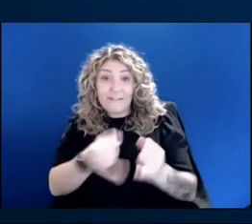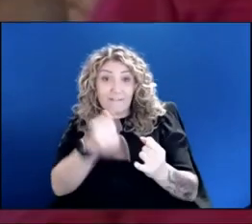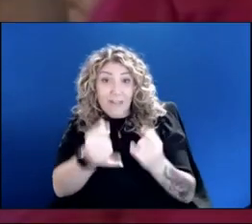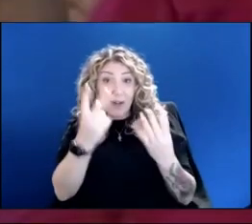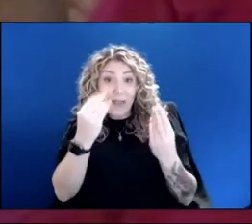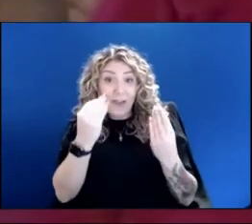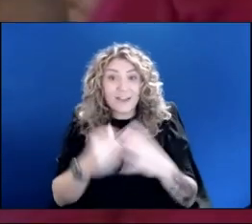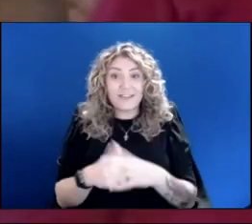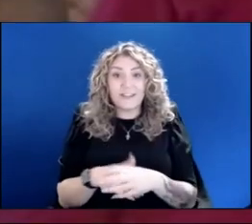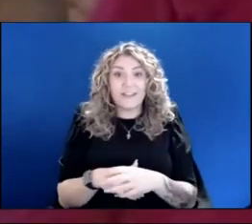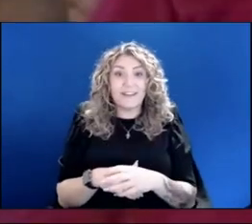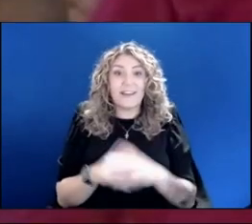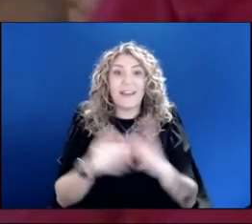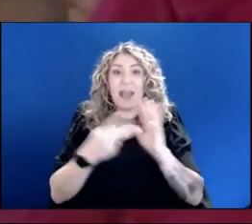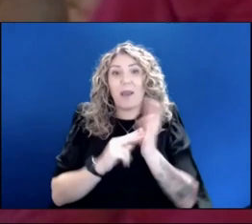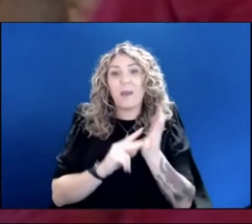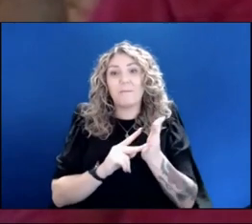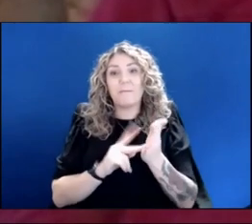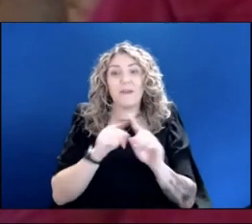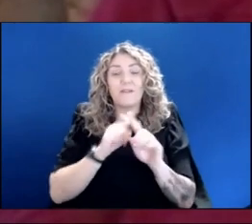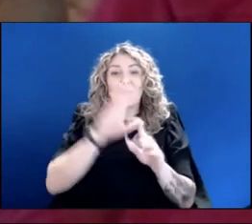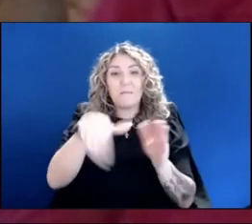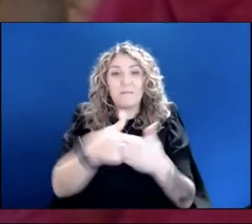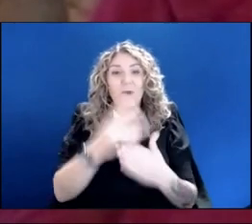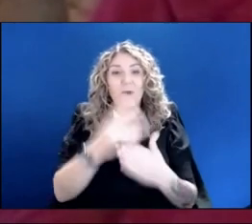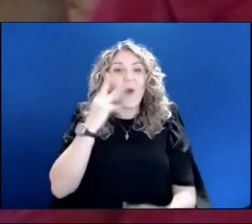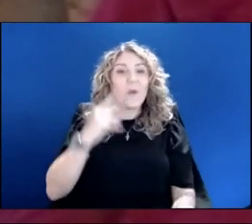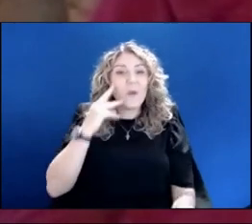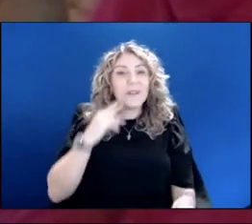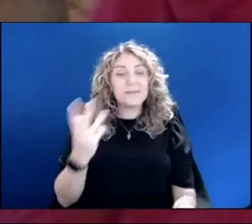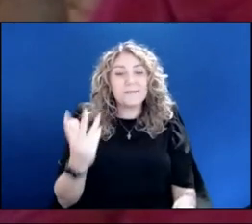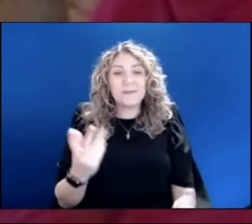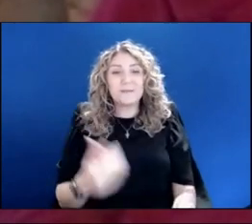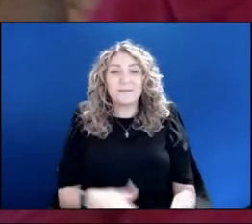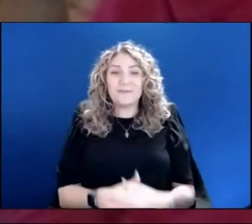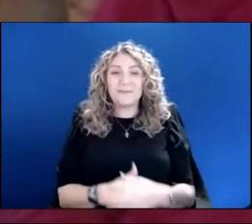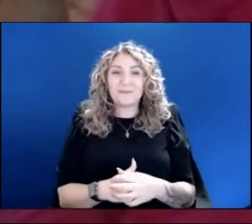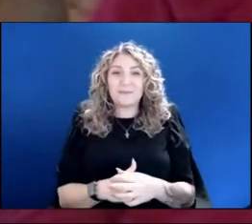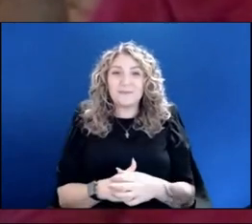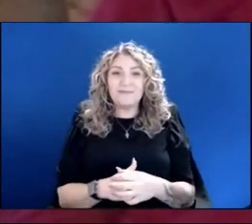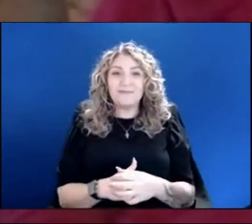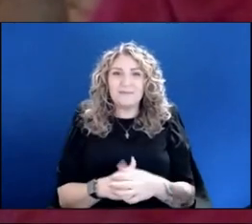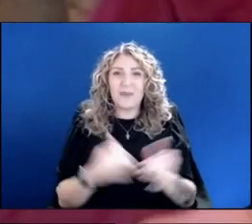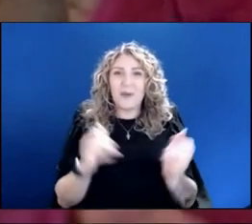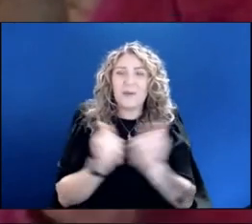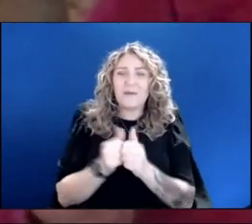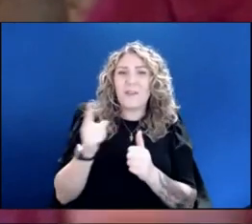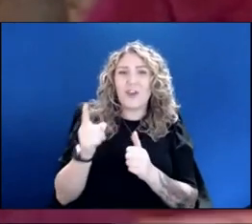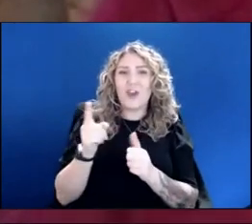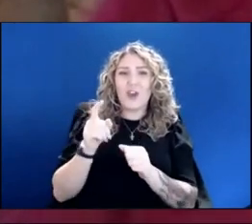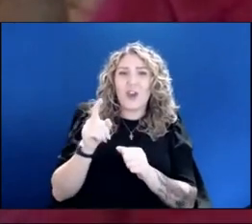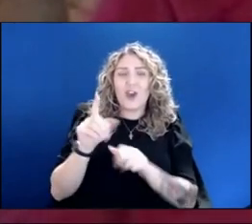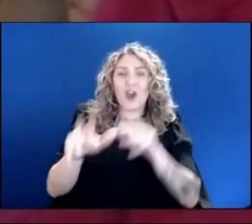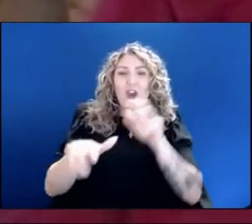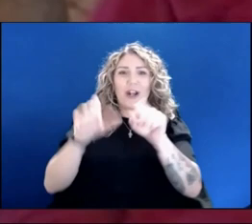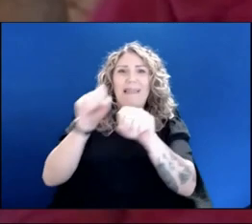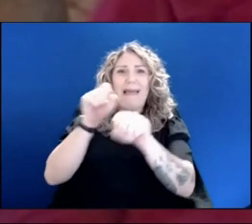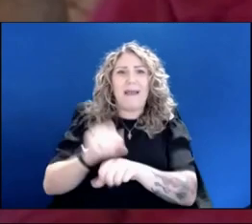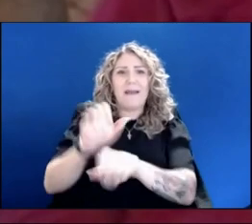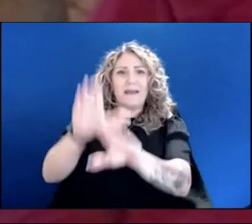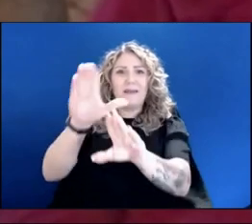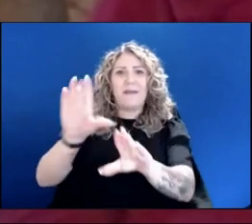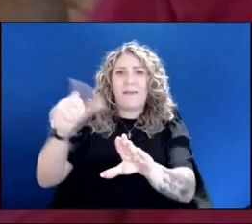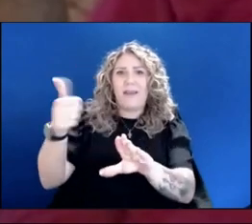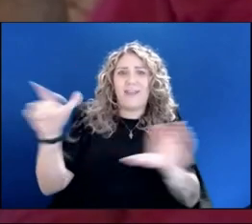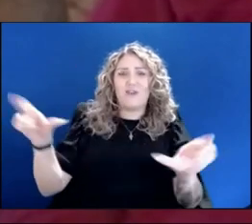I mean, I think from this whole experience of Stephanie climbing along with a group of other, you know, like